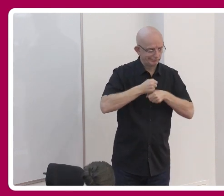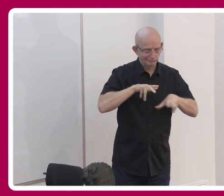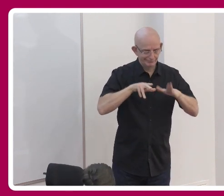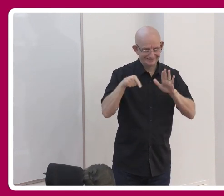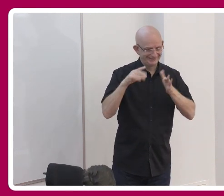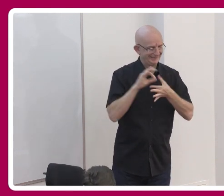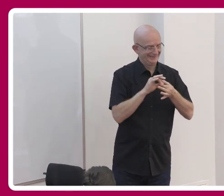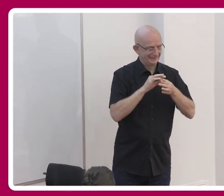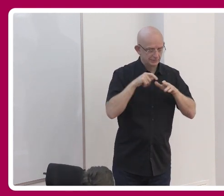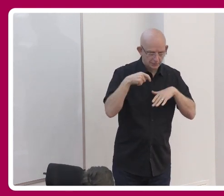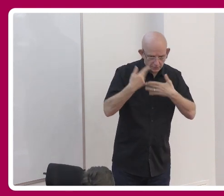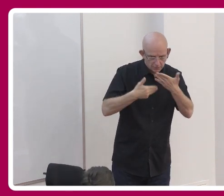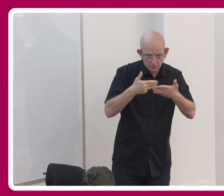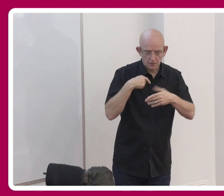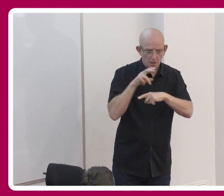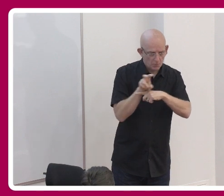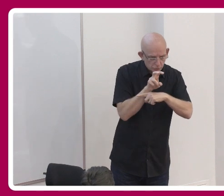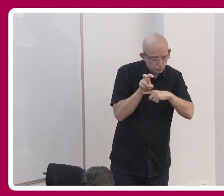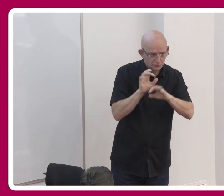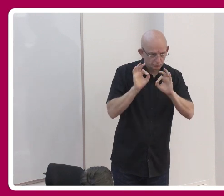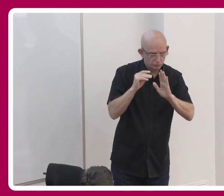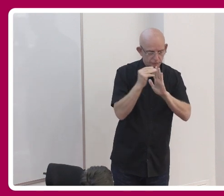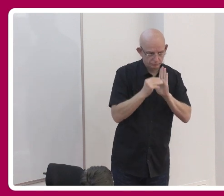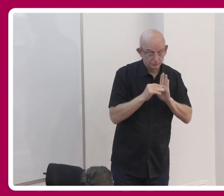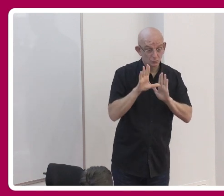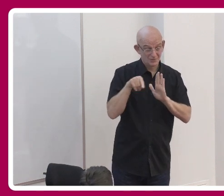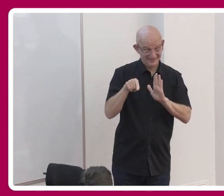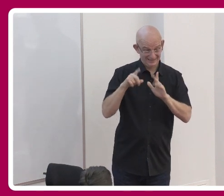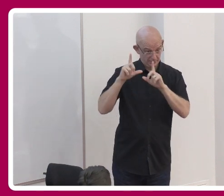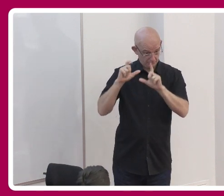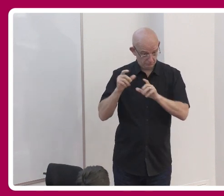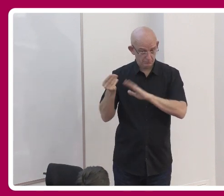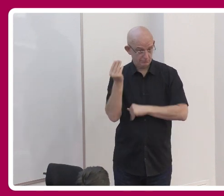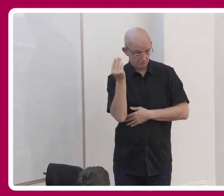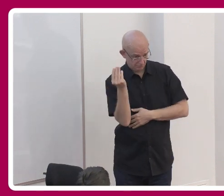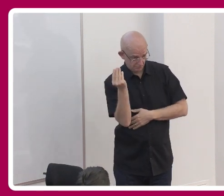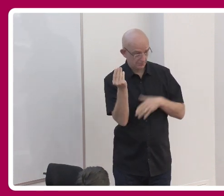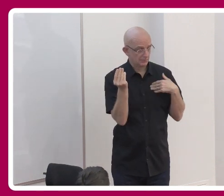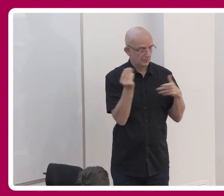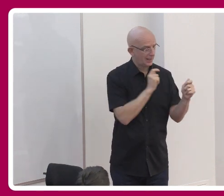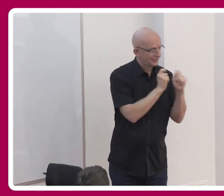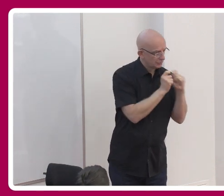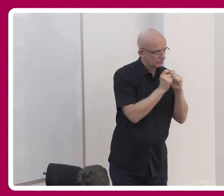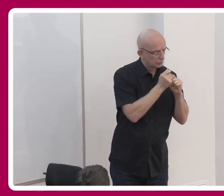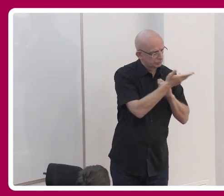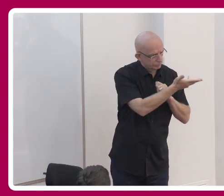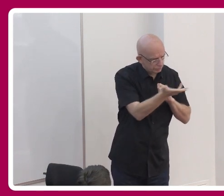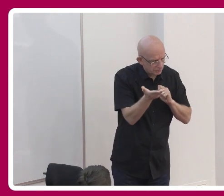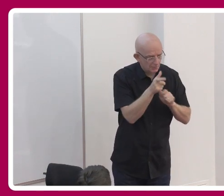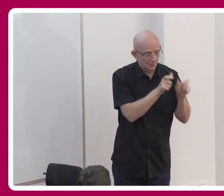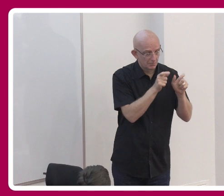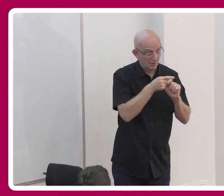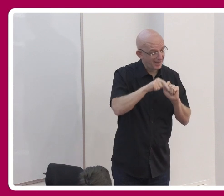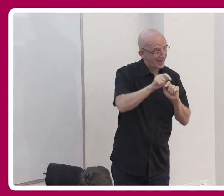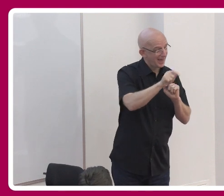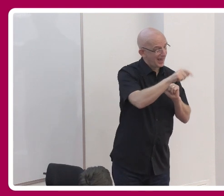as I mentioned. We found that in over half the prayer camps we went to, men and women were chained next to